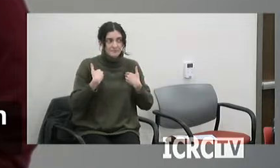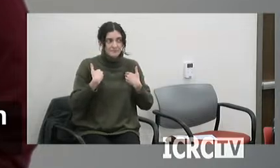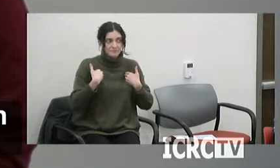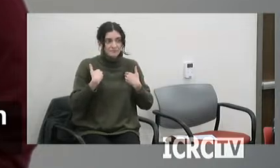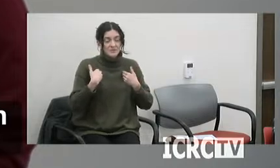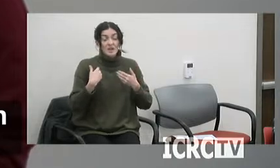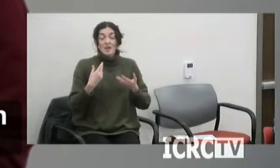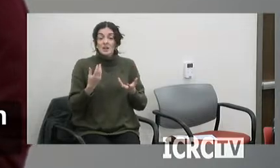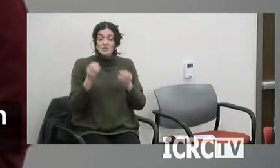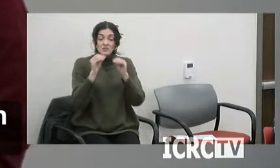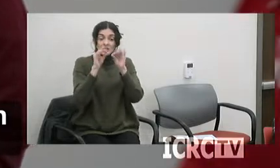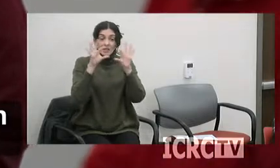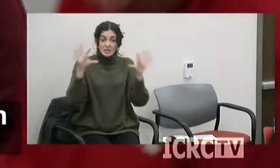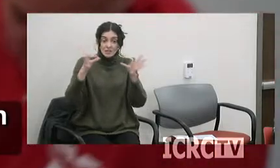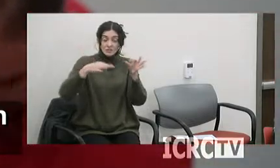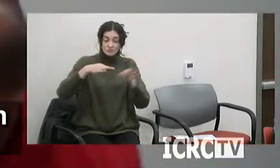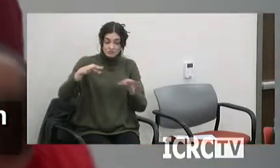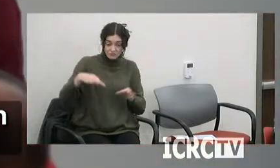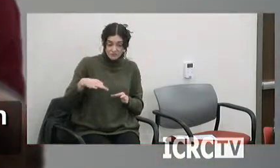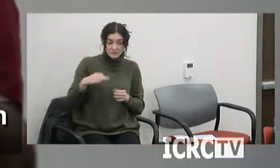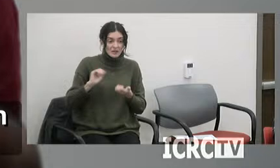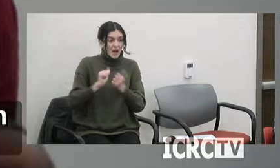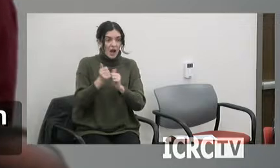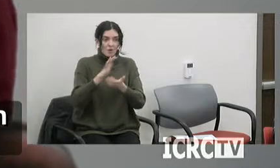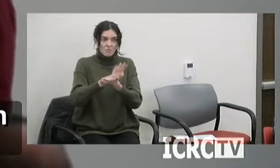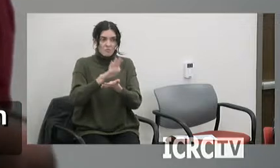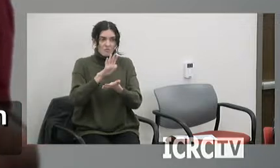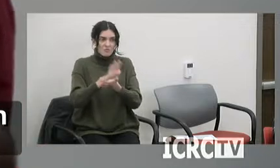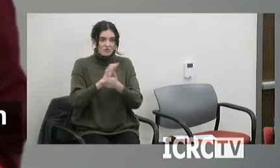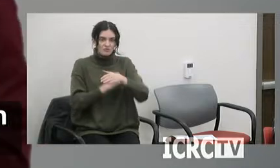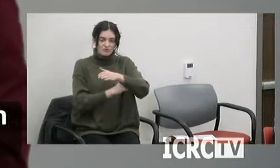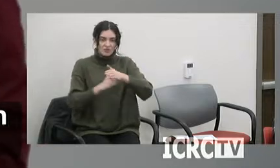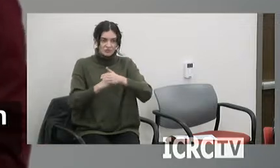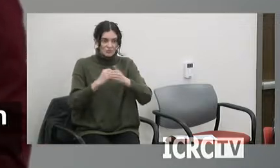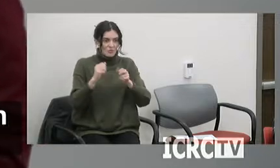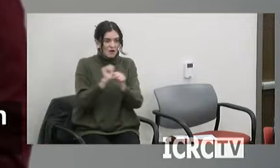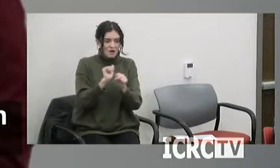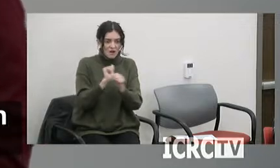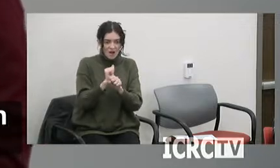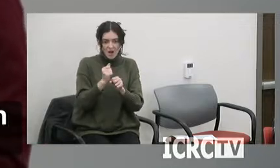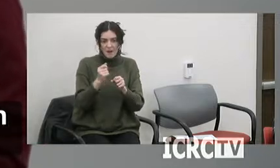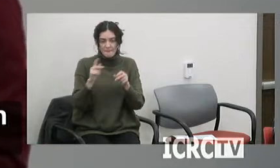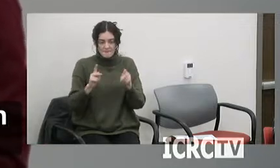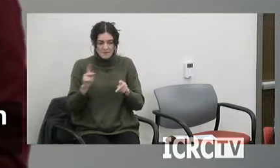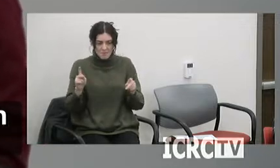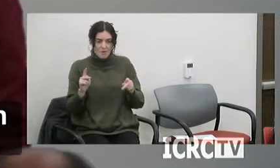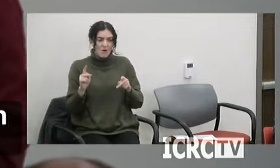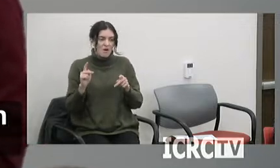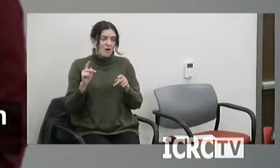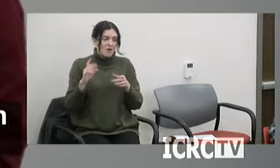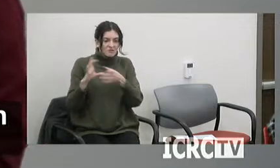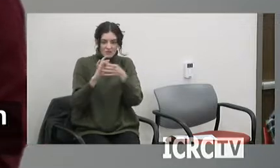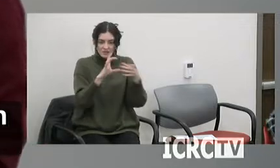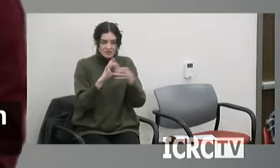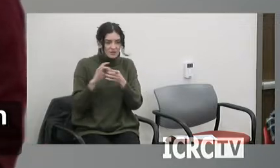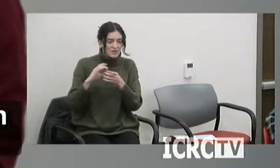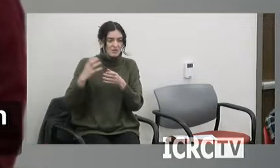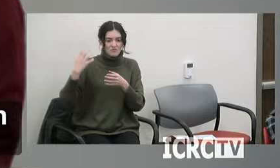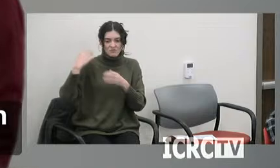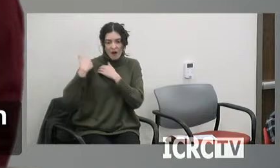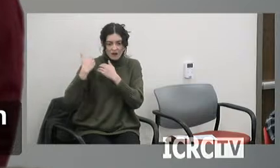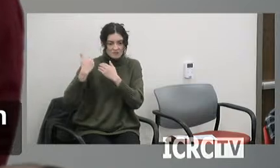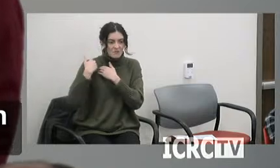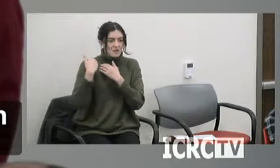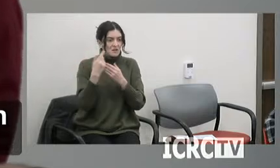with the school structure sought to understand the reporting structure. Indeed, this presentation was an identification of what groups